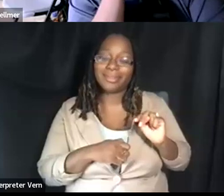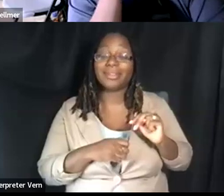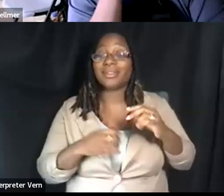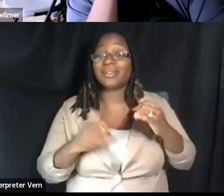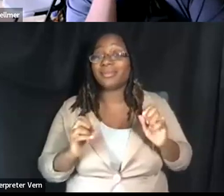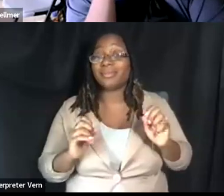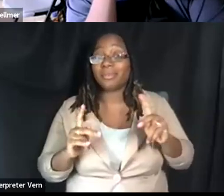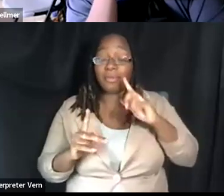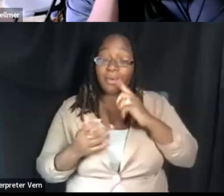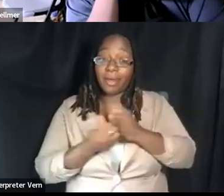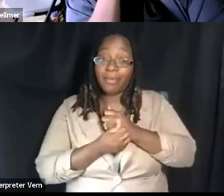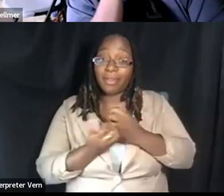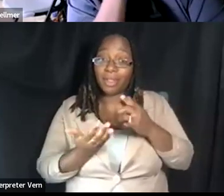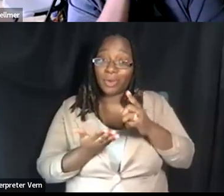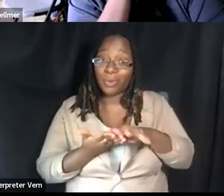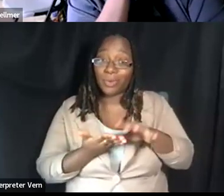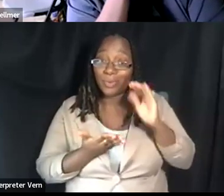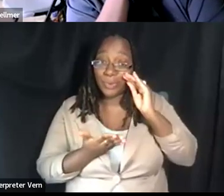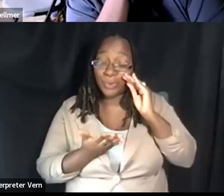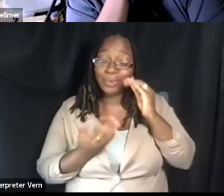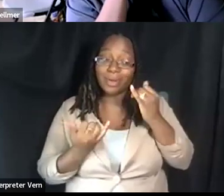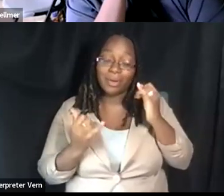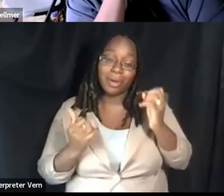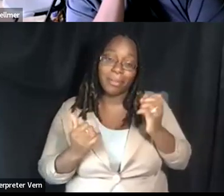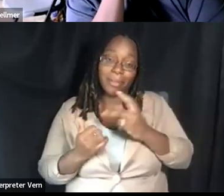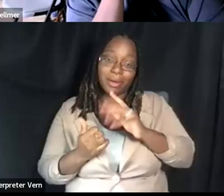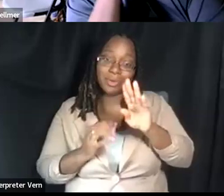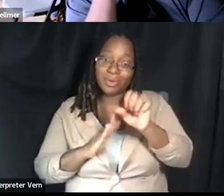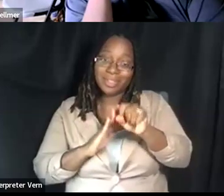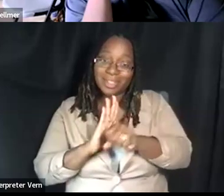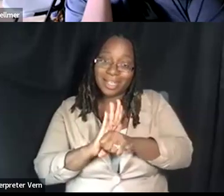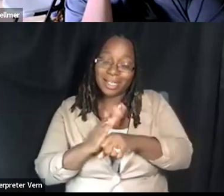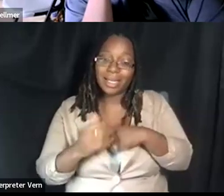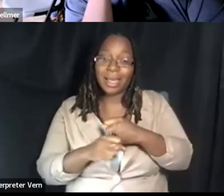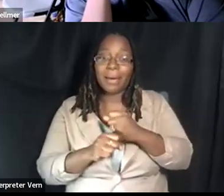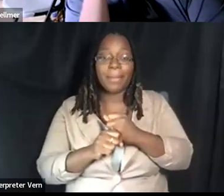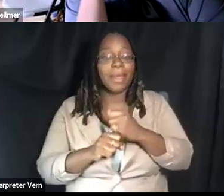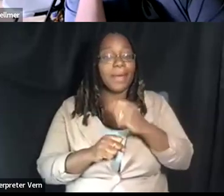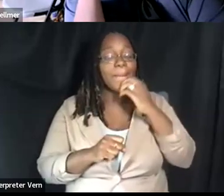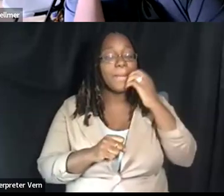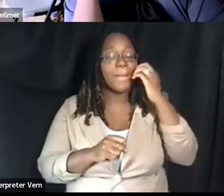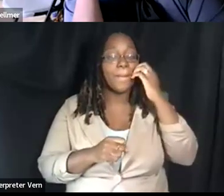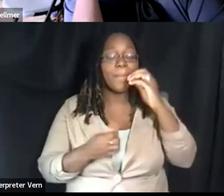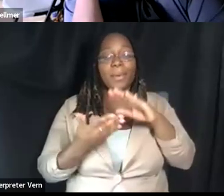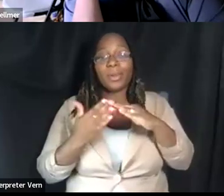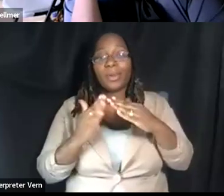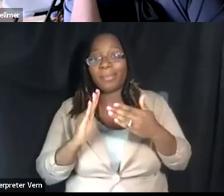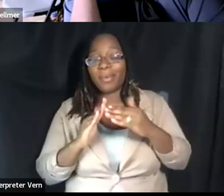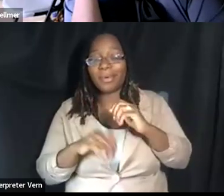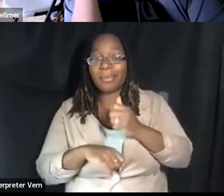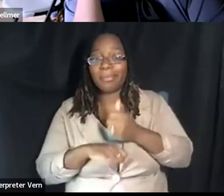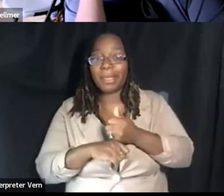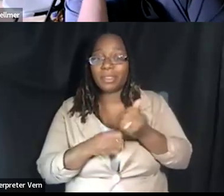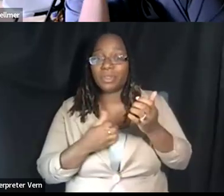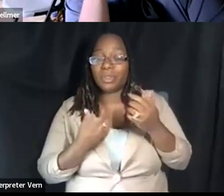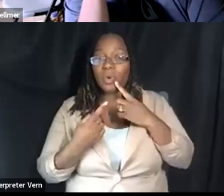take everything that you're learning and go back to your own state and make home and community-based services work for you in the way that works